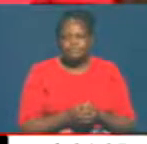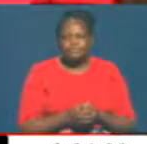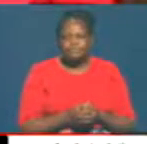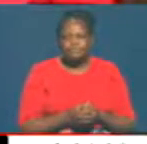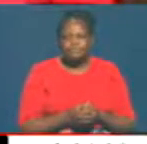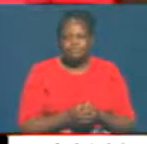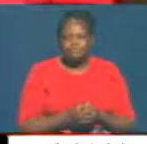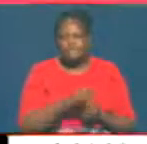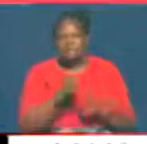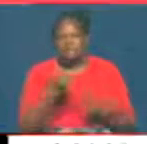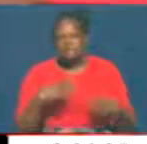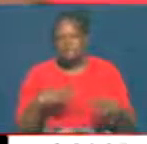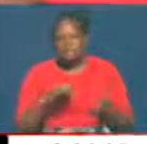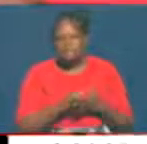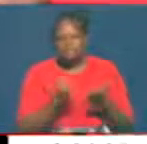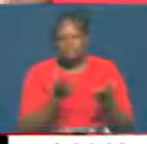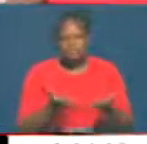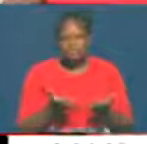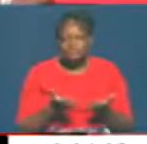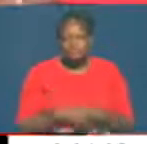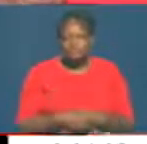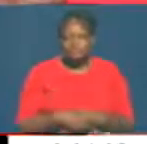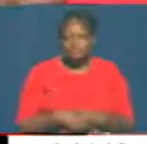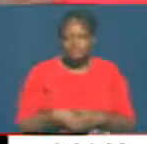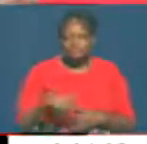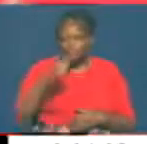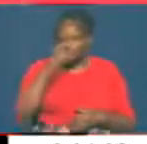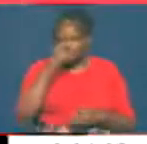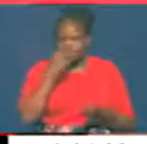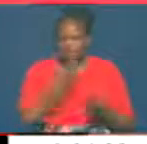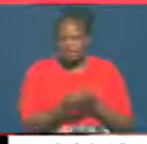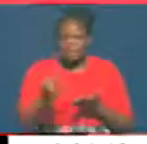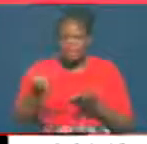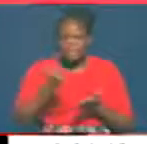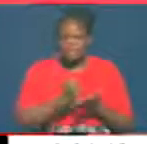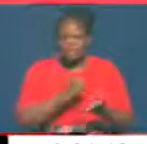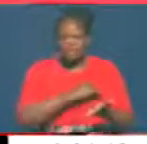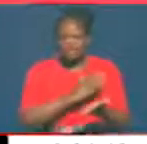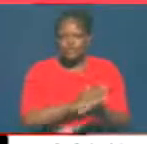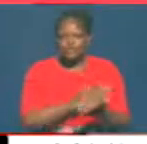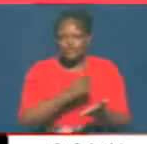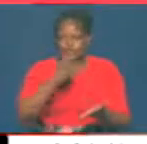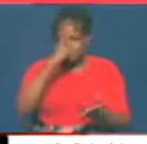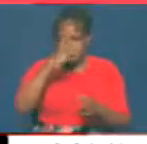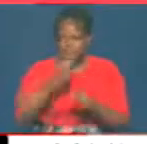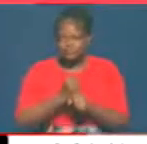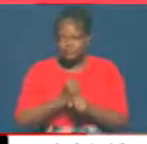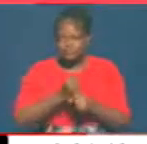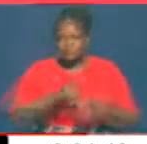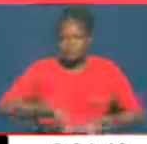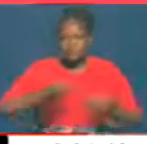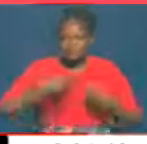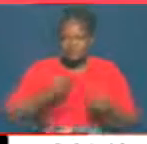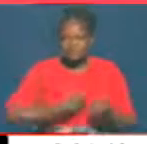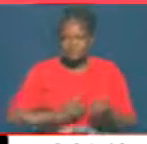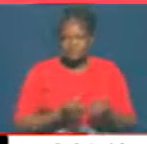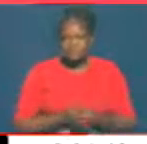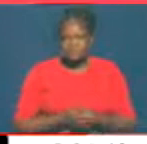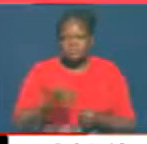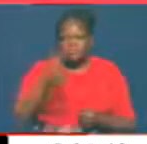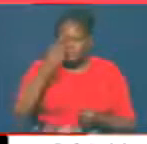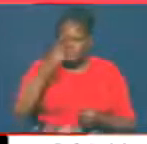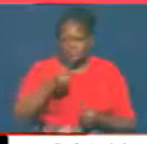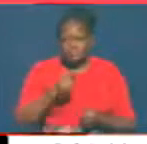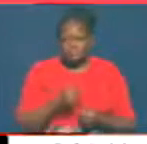personnel that you require. I also wish to thank the appointing authority for the trust bestowed on us for this very